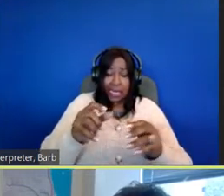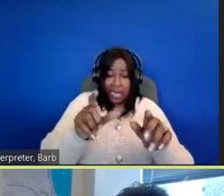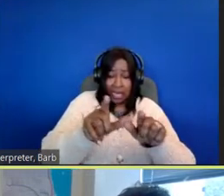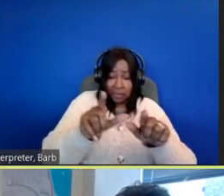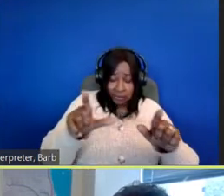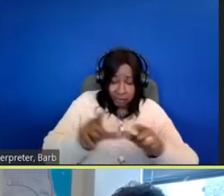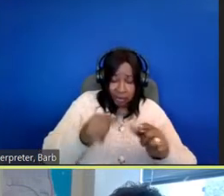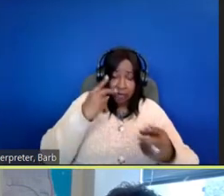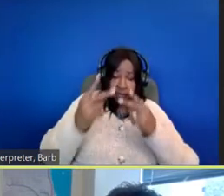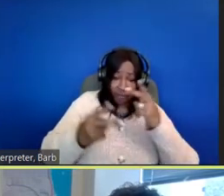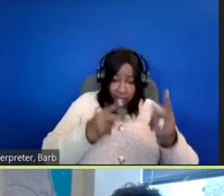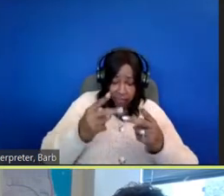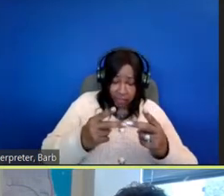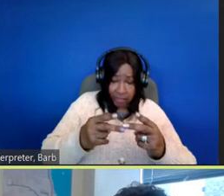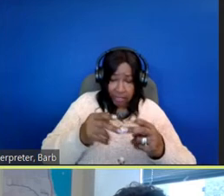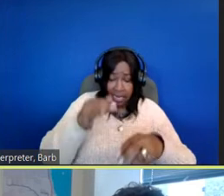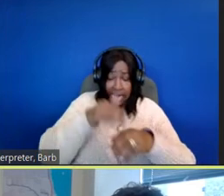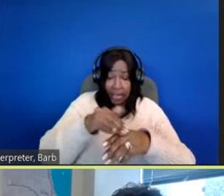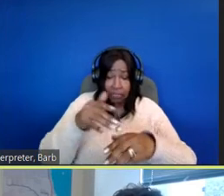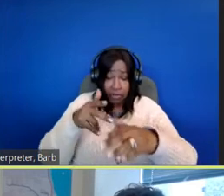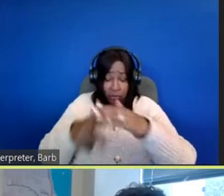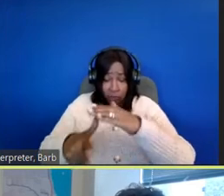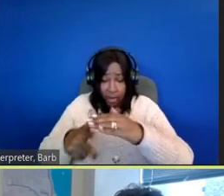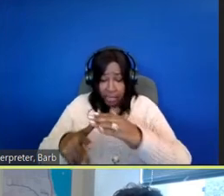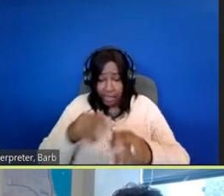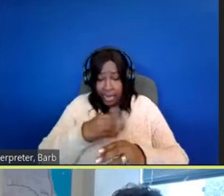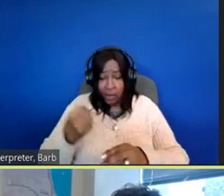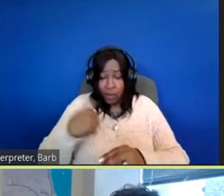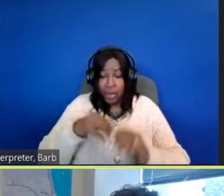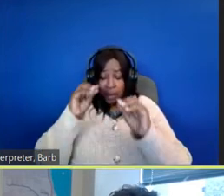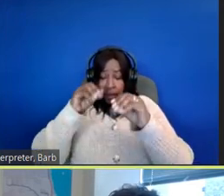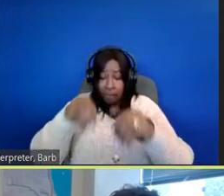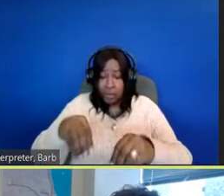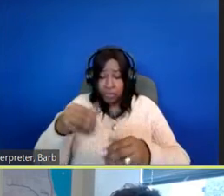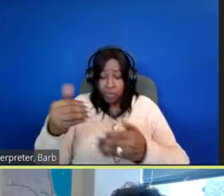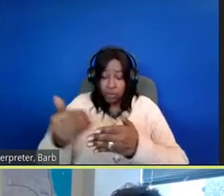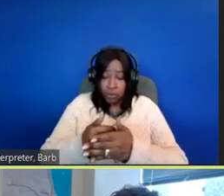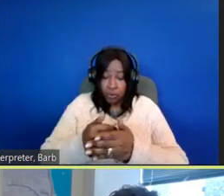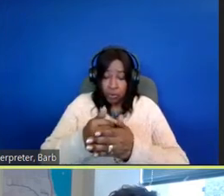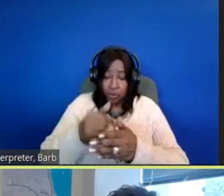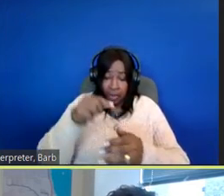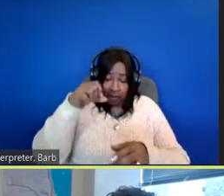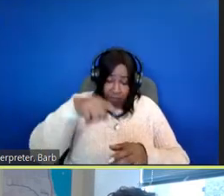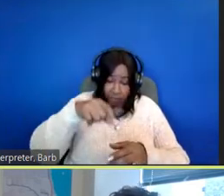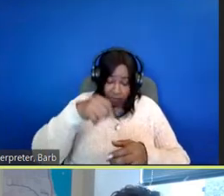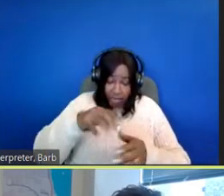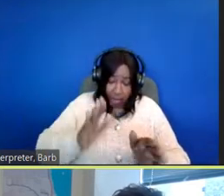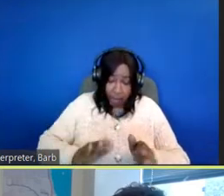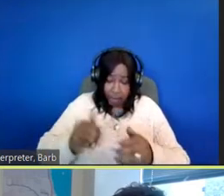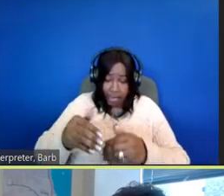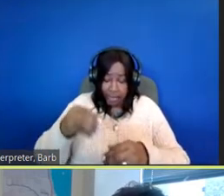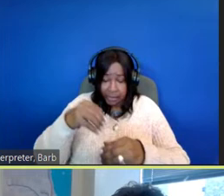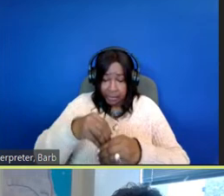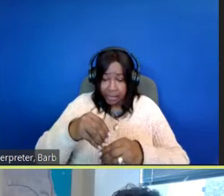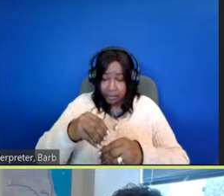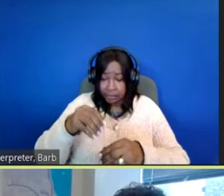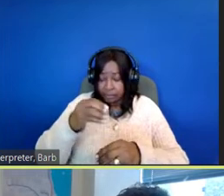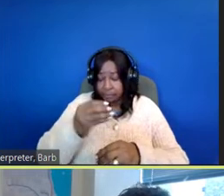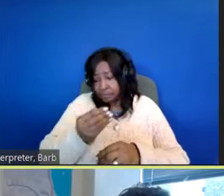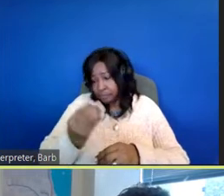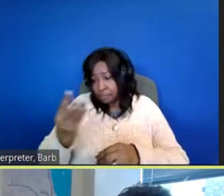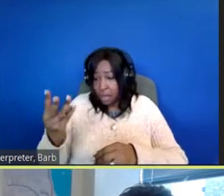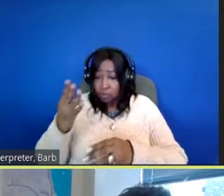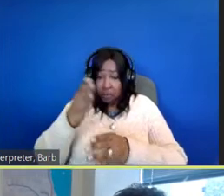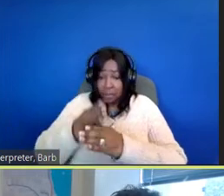and we stuck the new fare boxes into multiple different series of buses. I think there's about 7 or 8